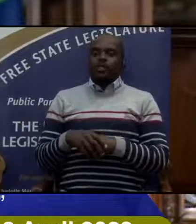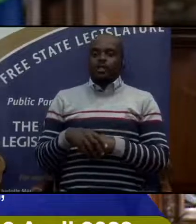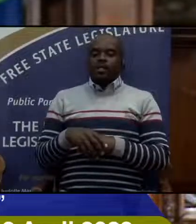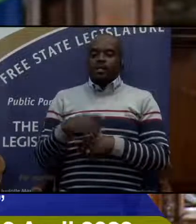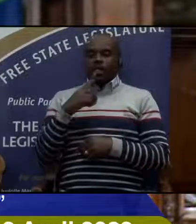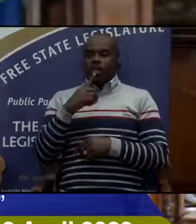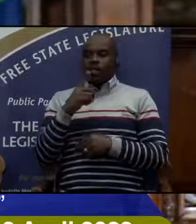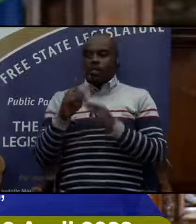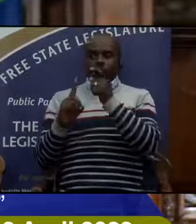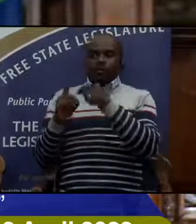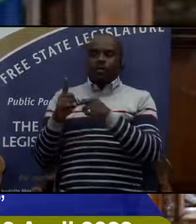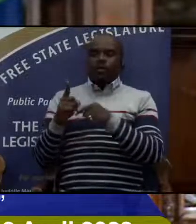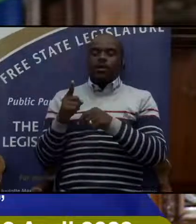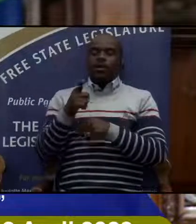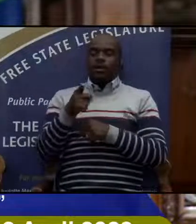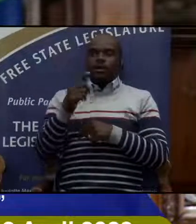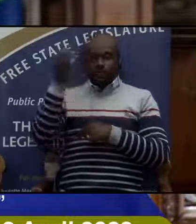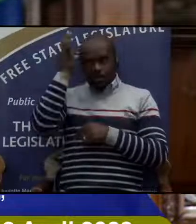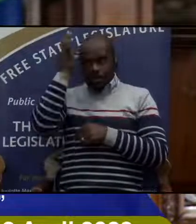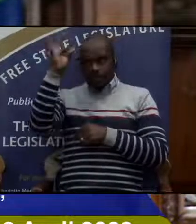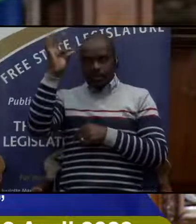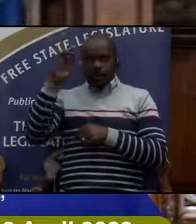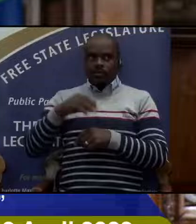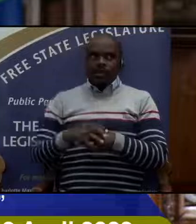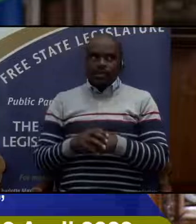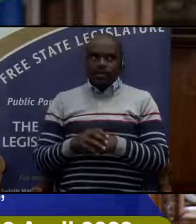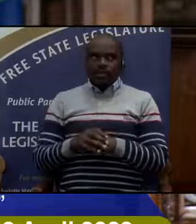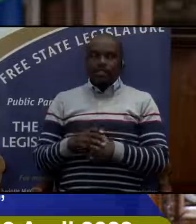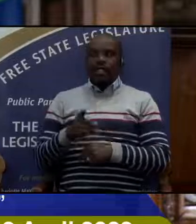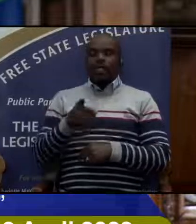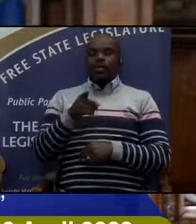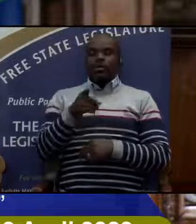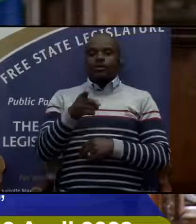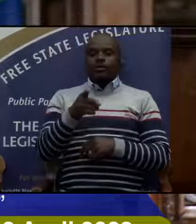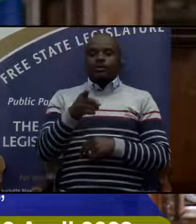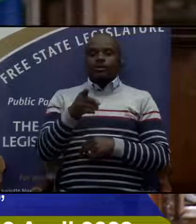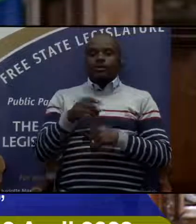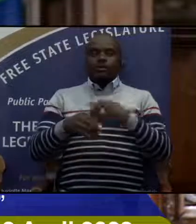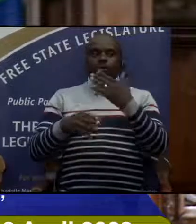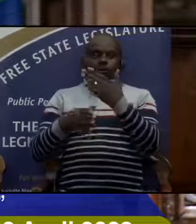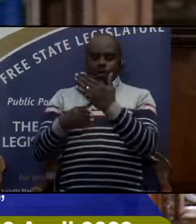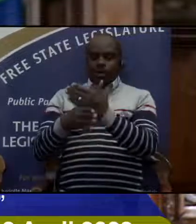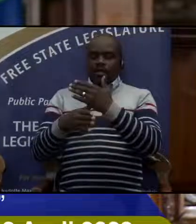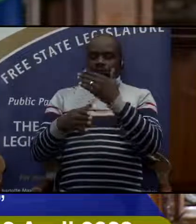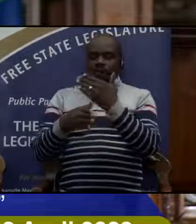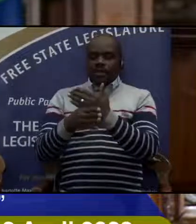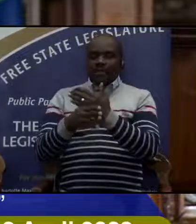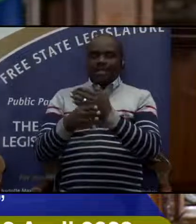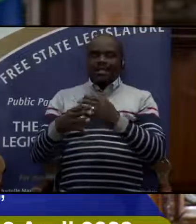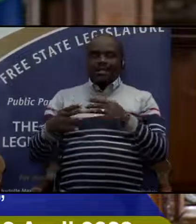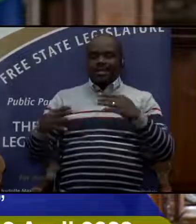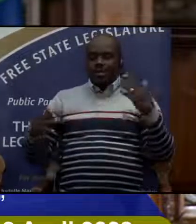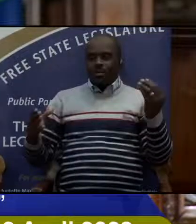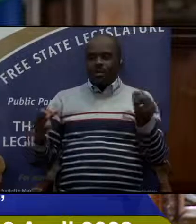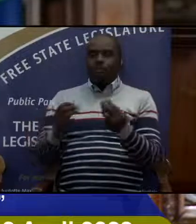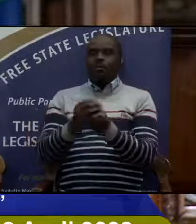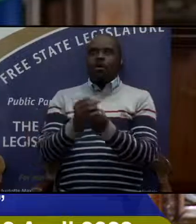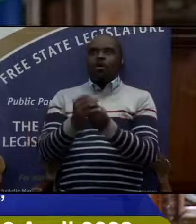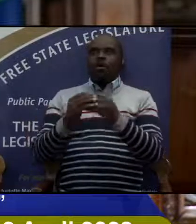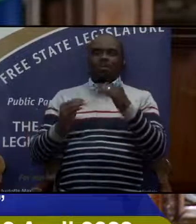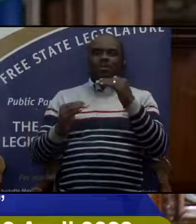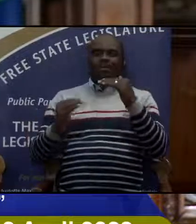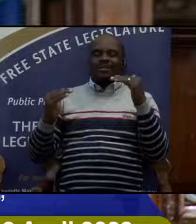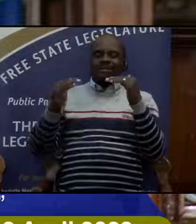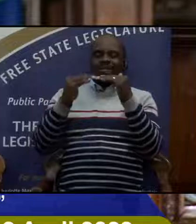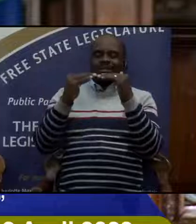is a product of irreconcilability of class contradictions or class antagonisms. He